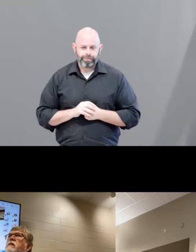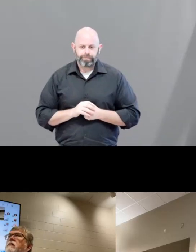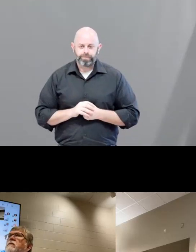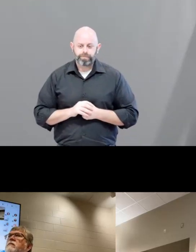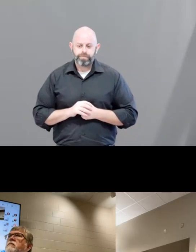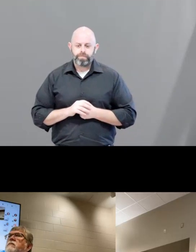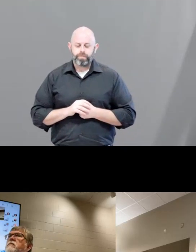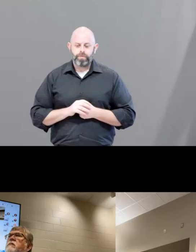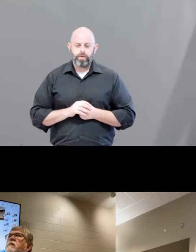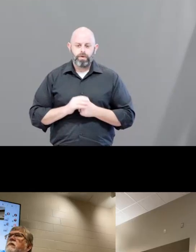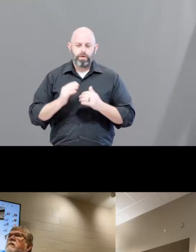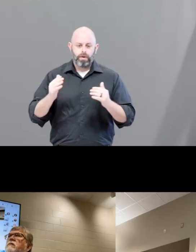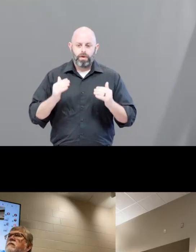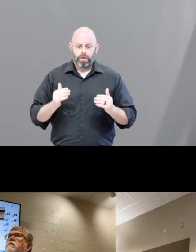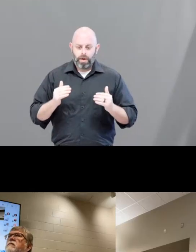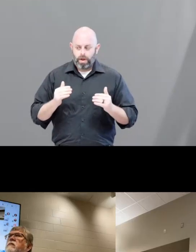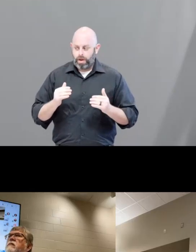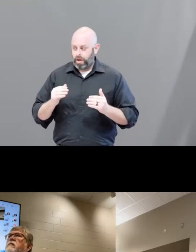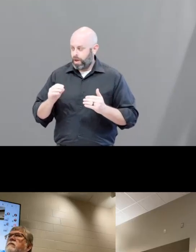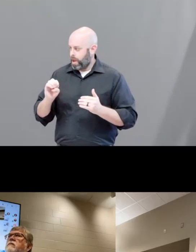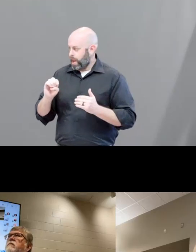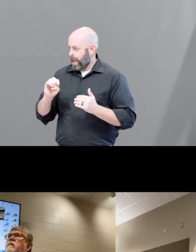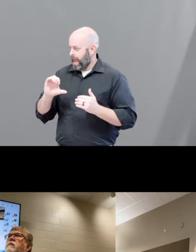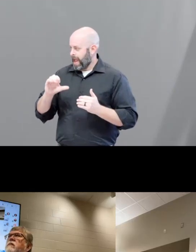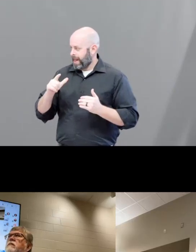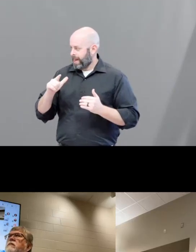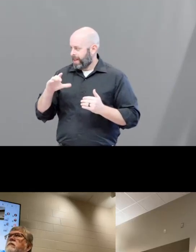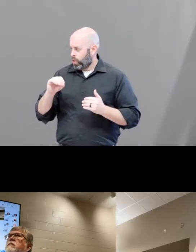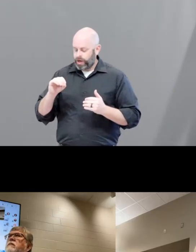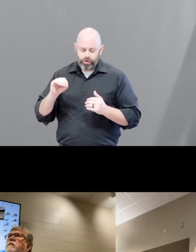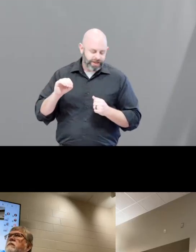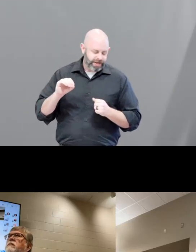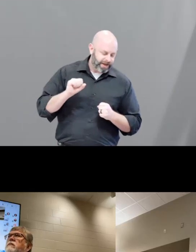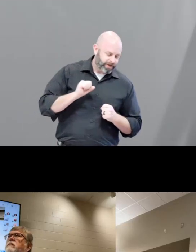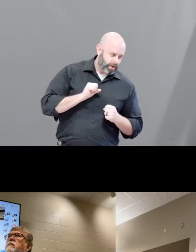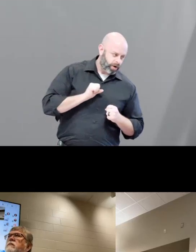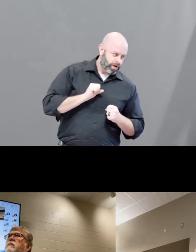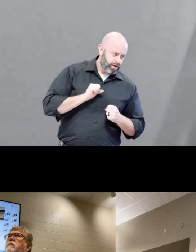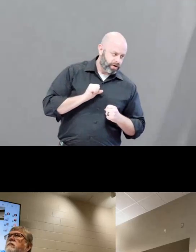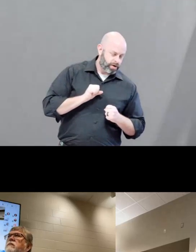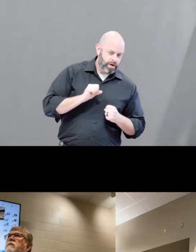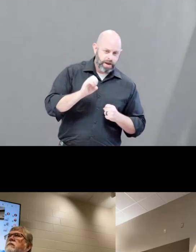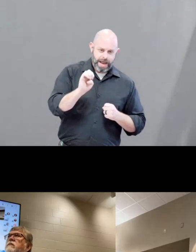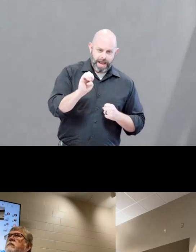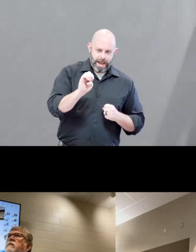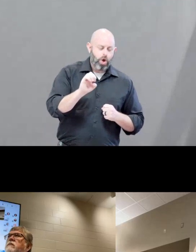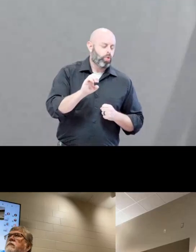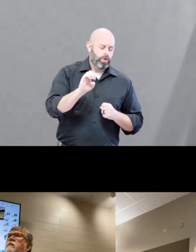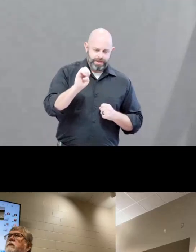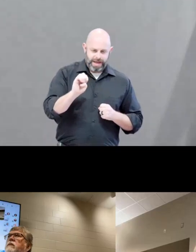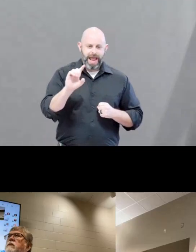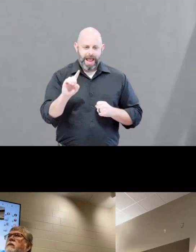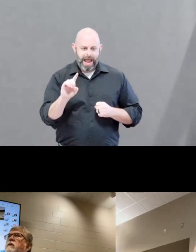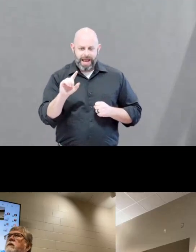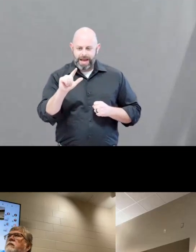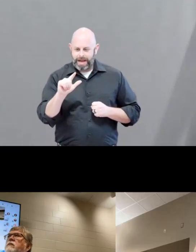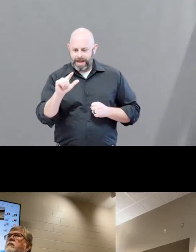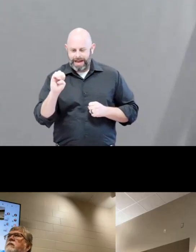right. So Ed Leo is, Can you say that again? Ed Leo, it's